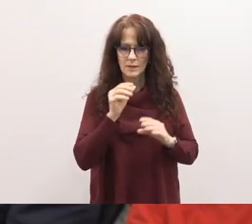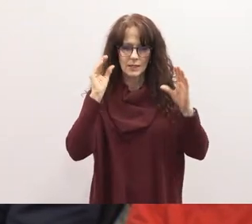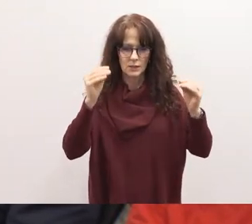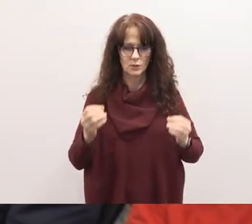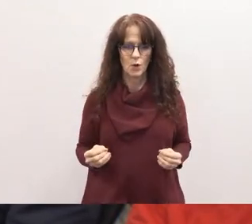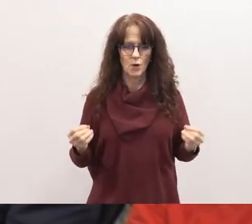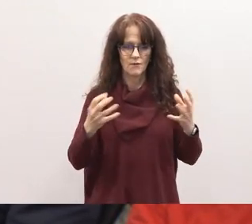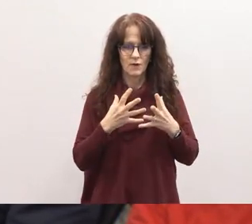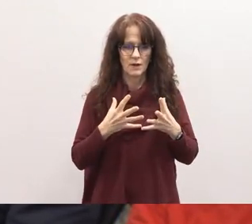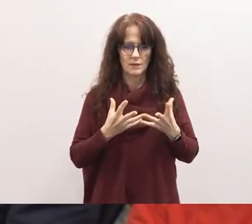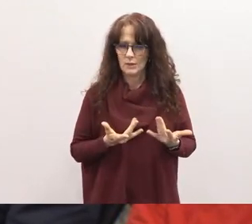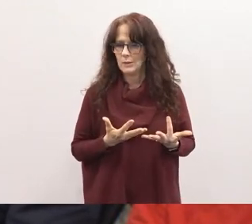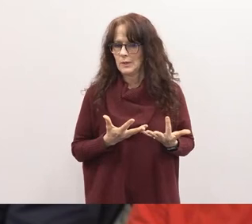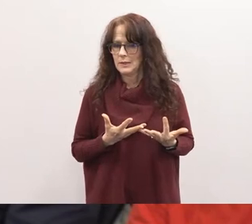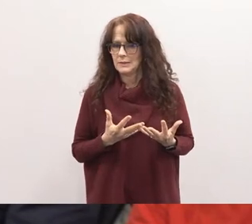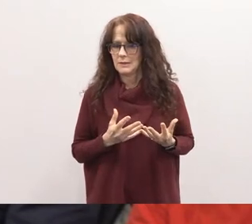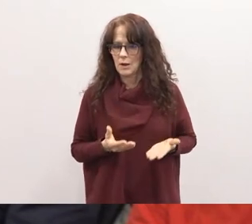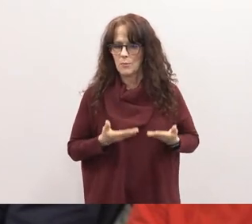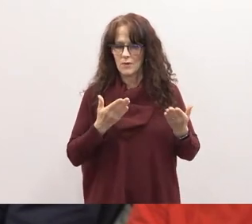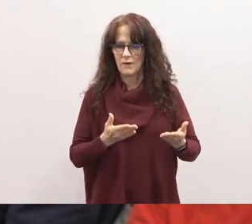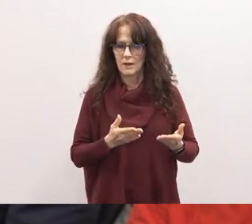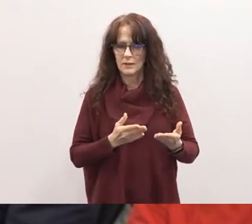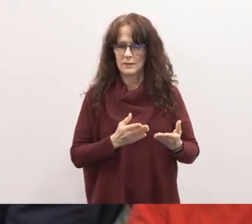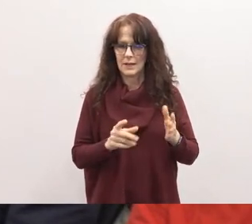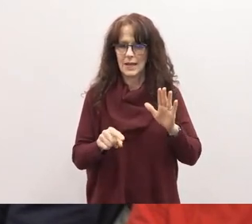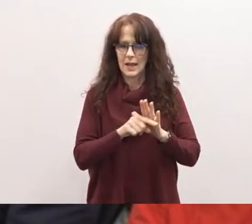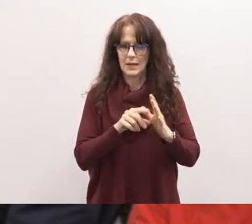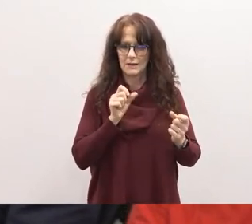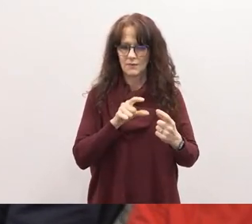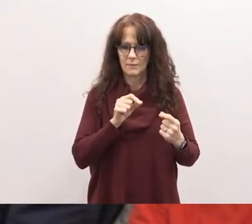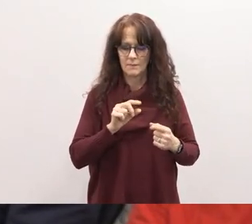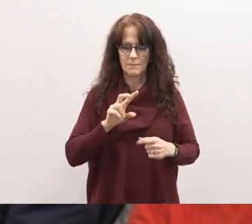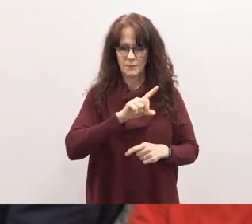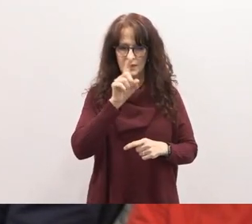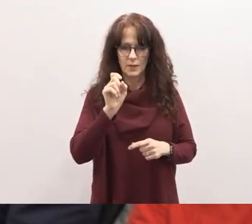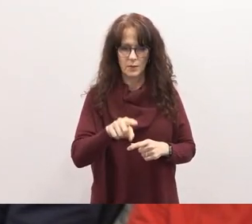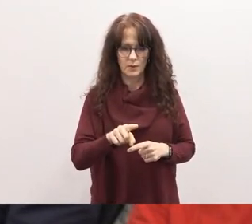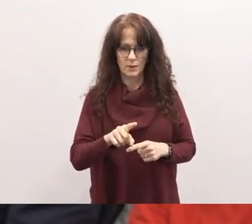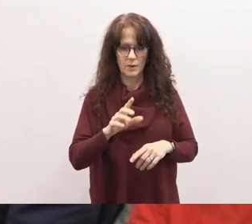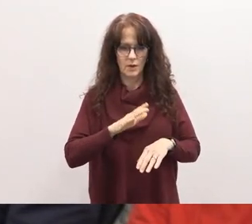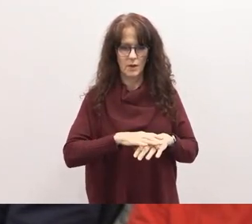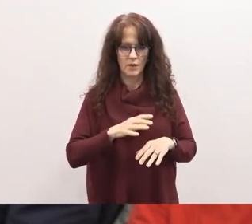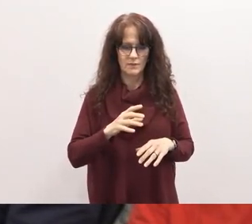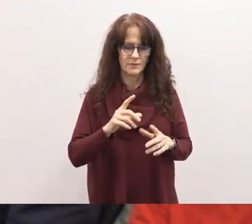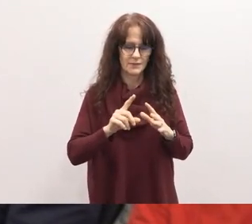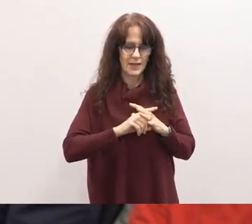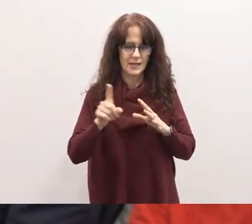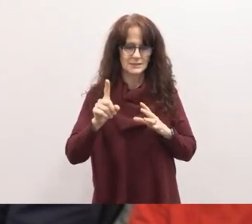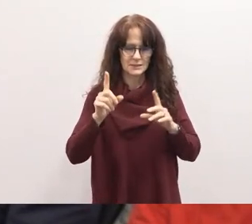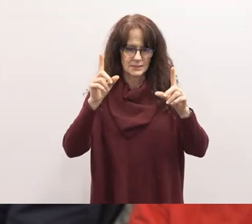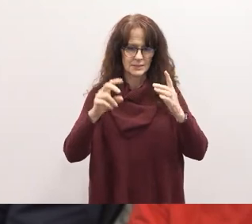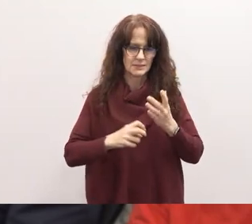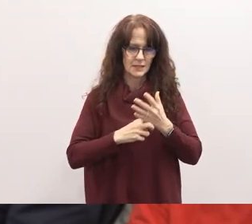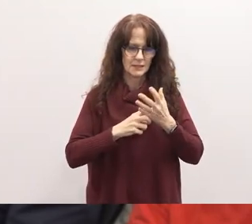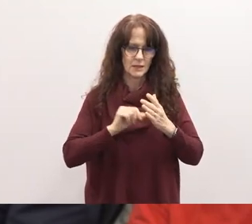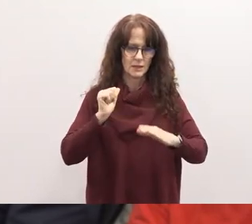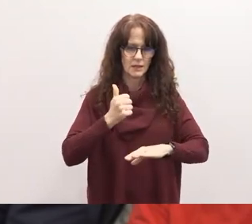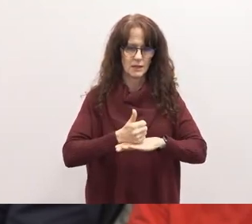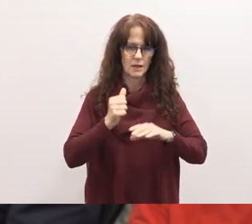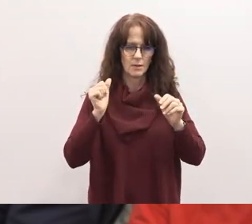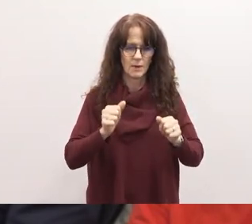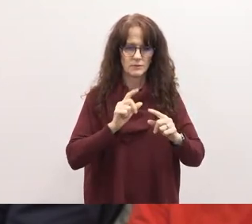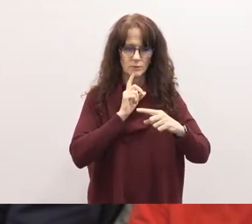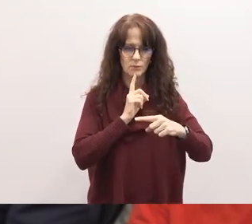afraid or hesitant to provide negative feedback. Second, the questions on the exit tickets are phrased in a manner that solicits